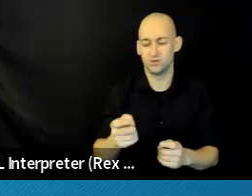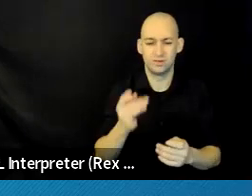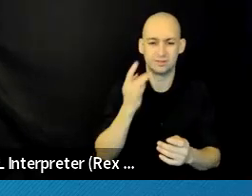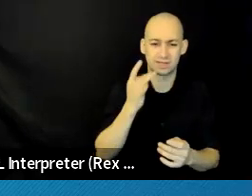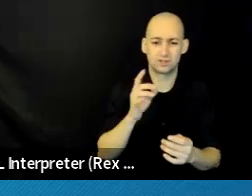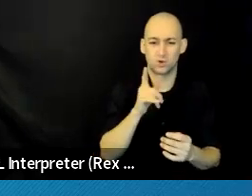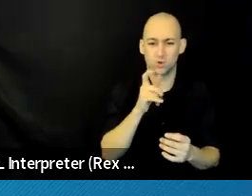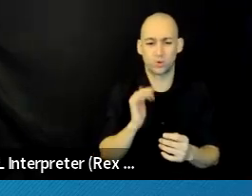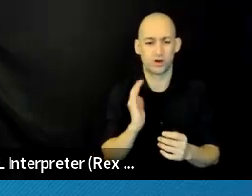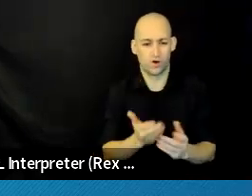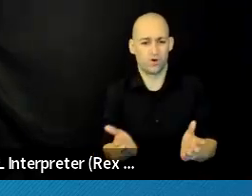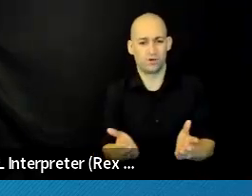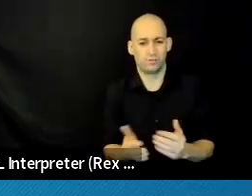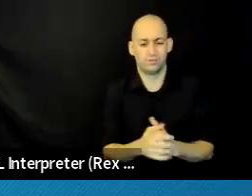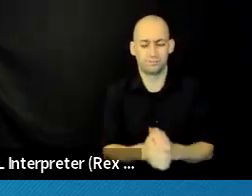are.